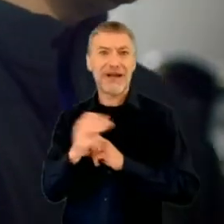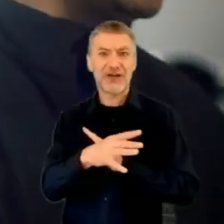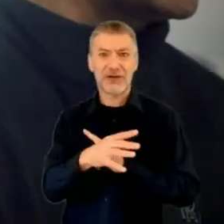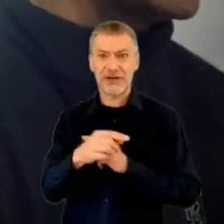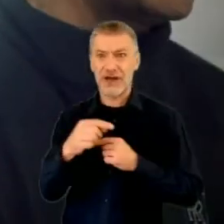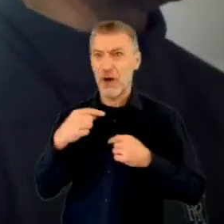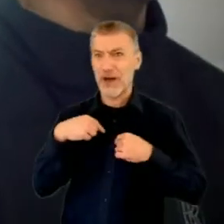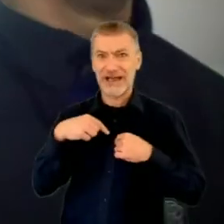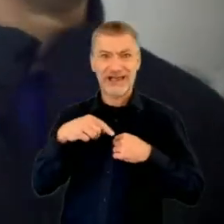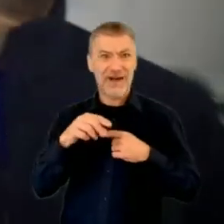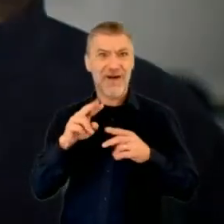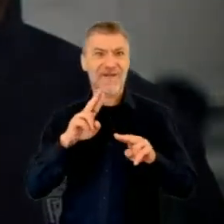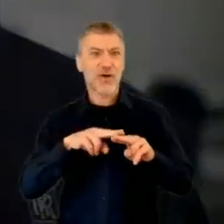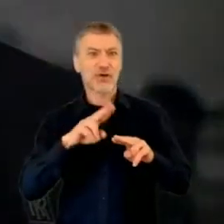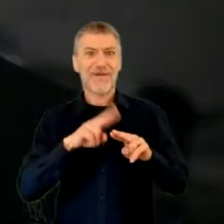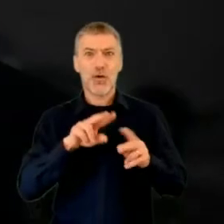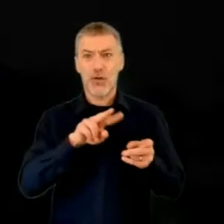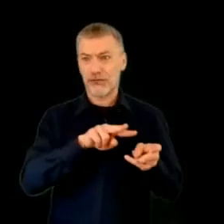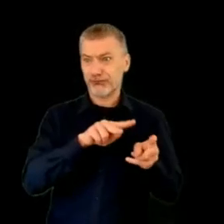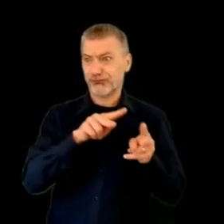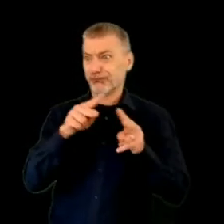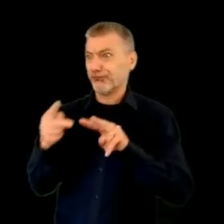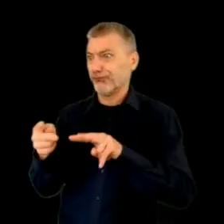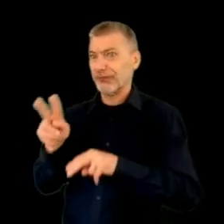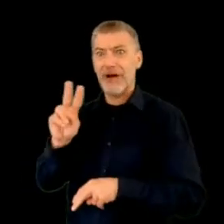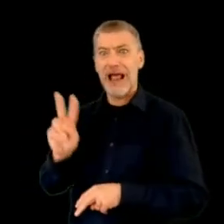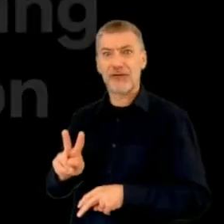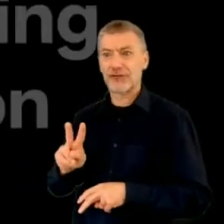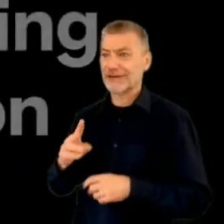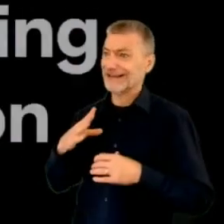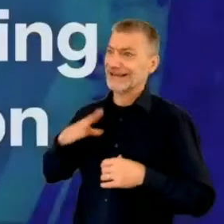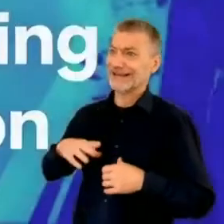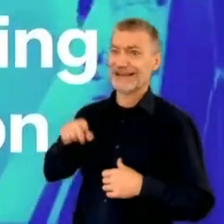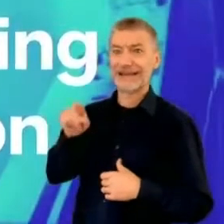technology, largely electric, is overwhelming.